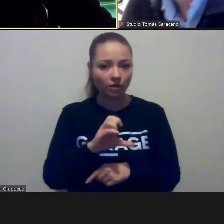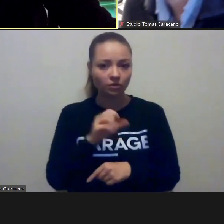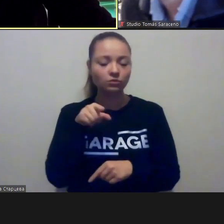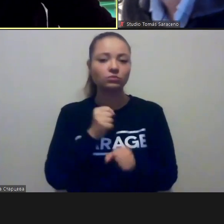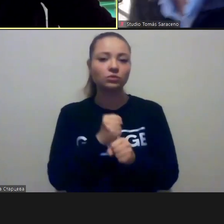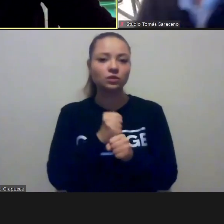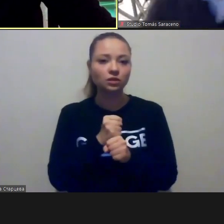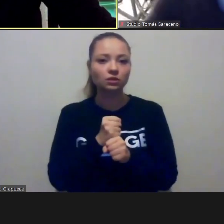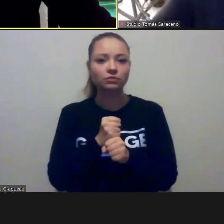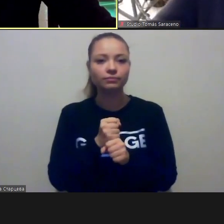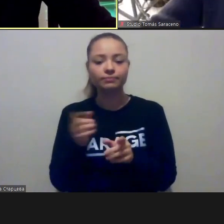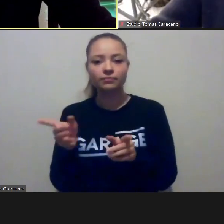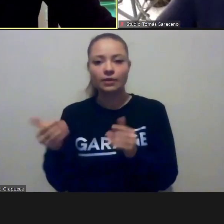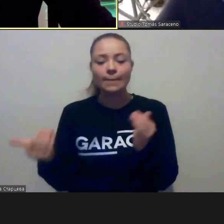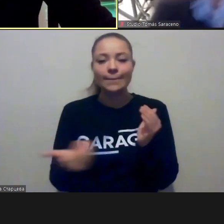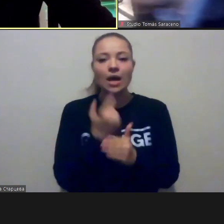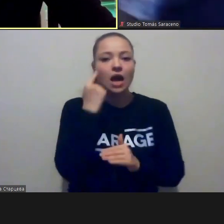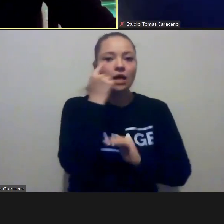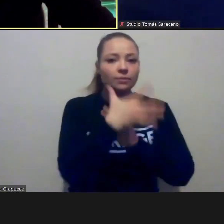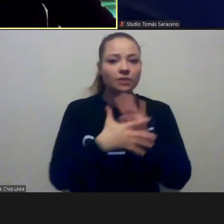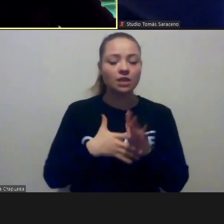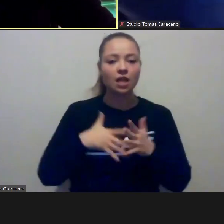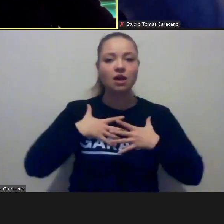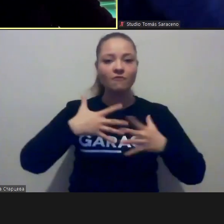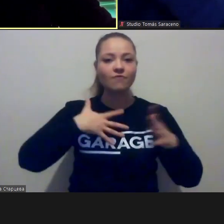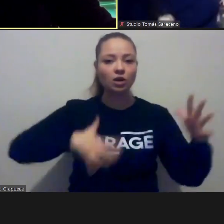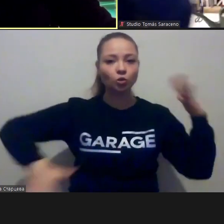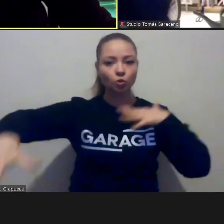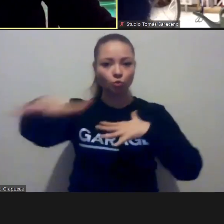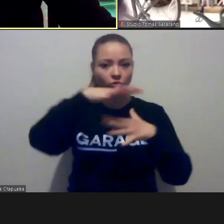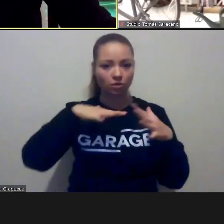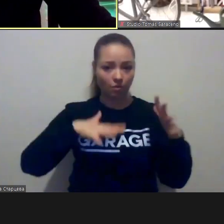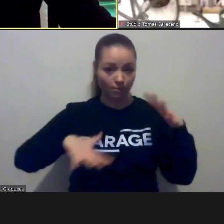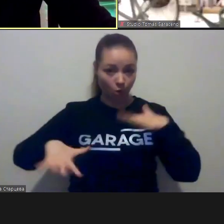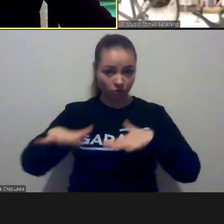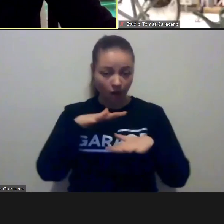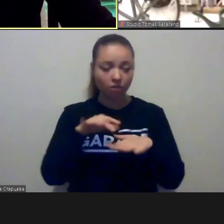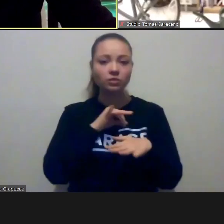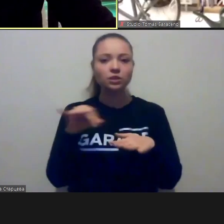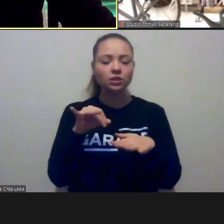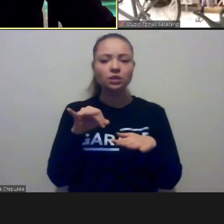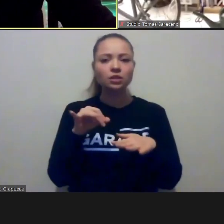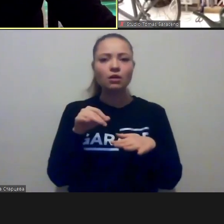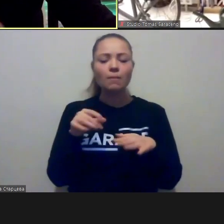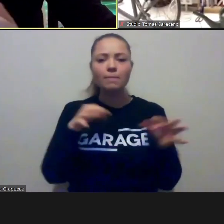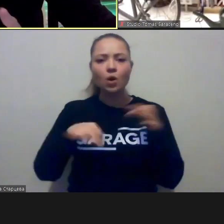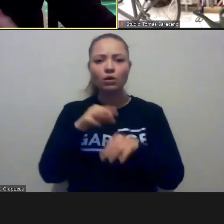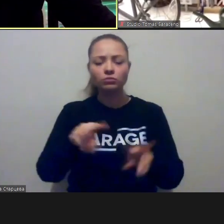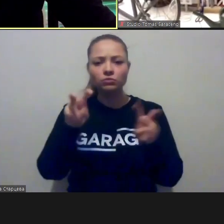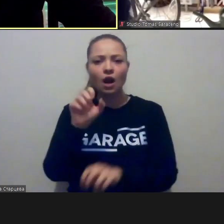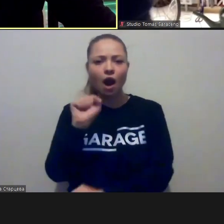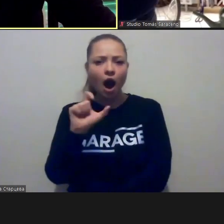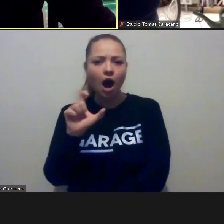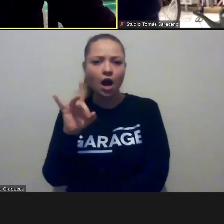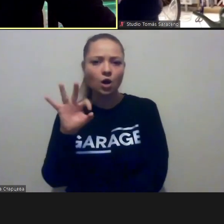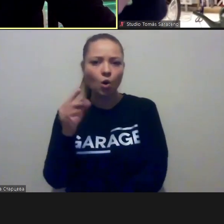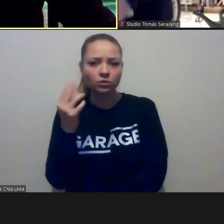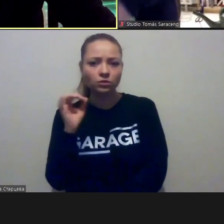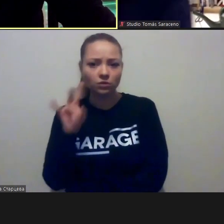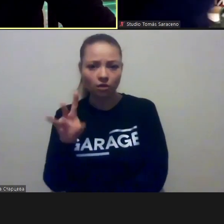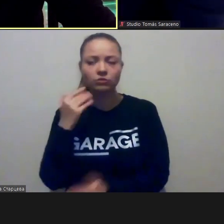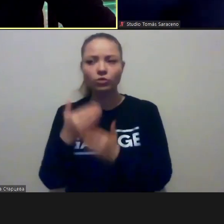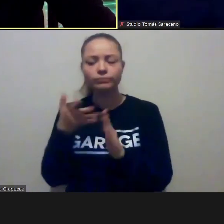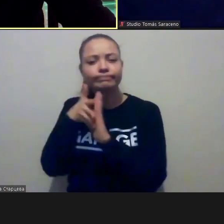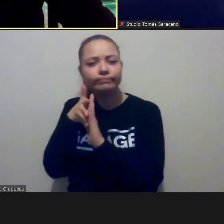his art. It's the airspace and his project that is called Aerocene.